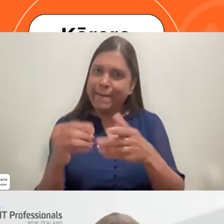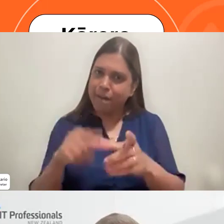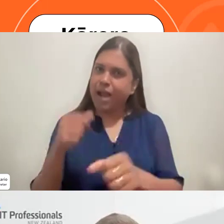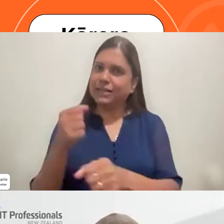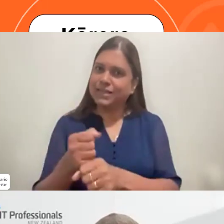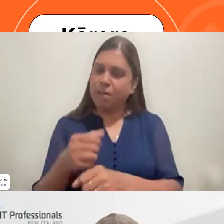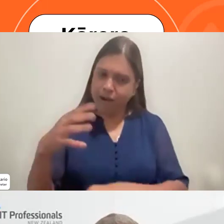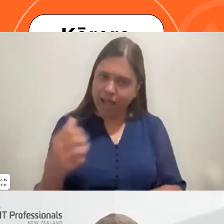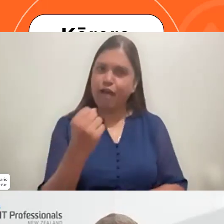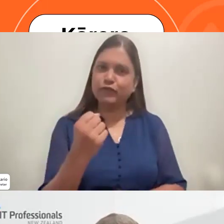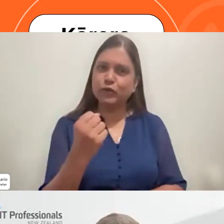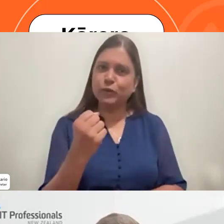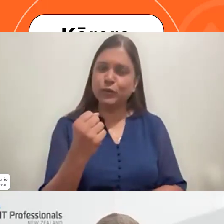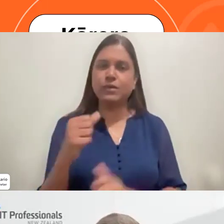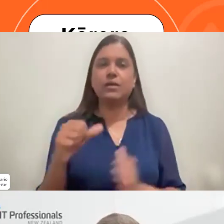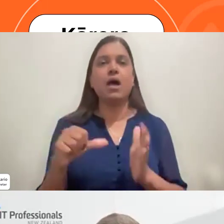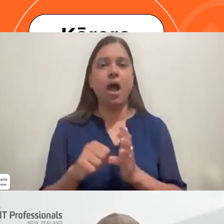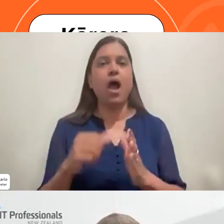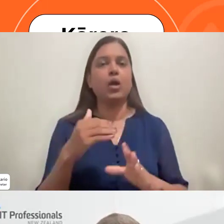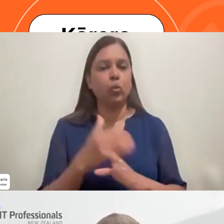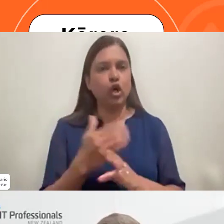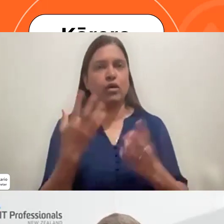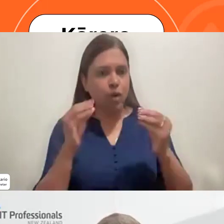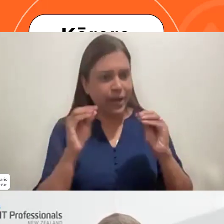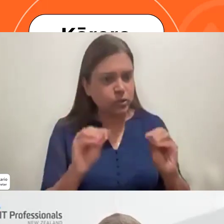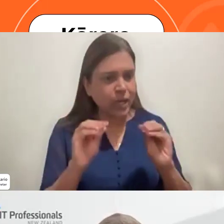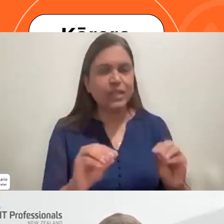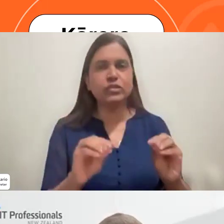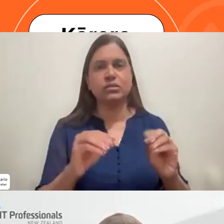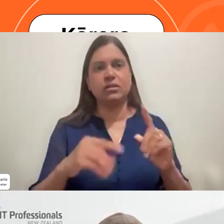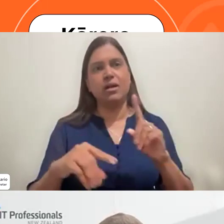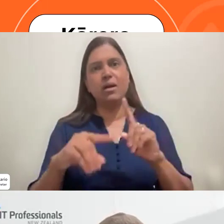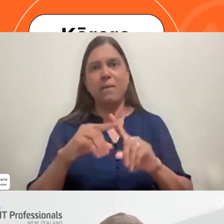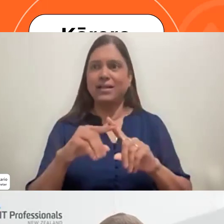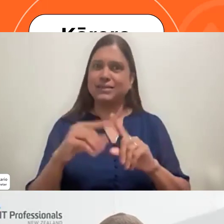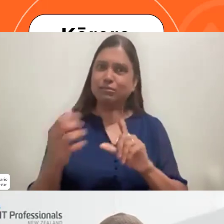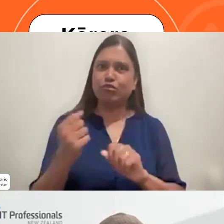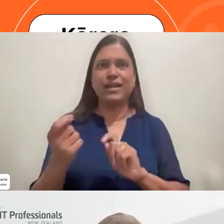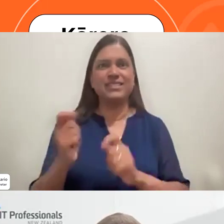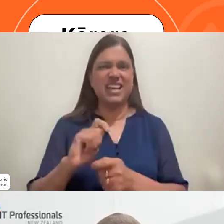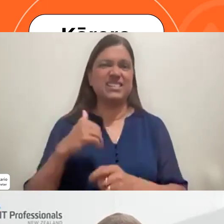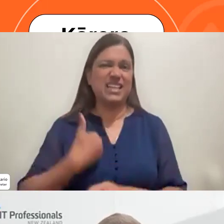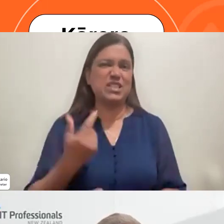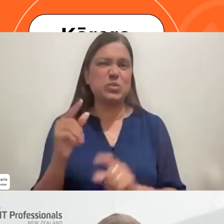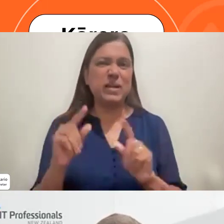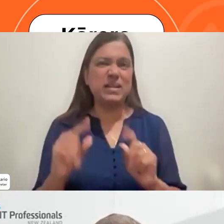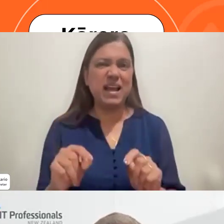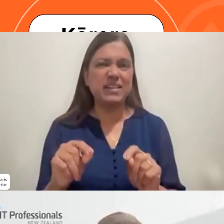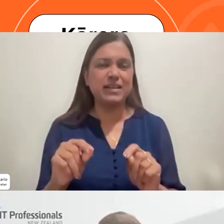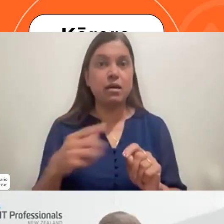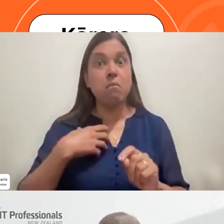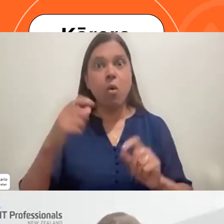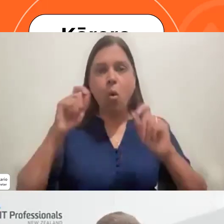on influencing and educating the need for change needs to be done. We can all start by creating more awareness and